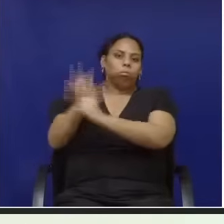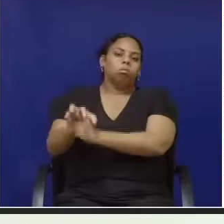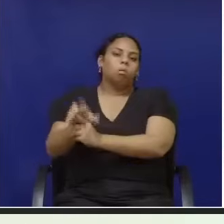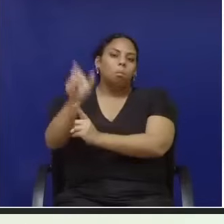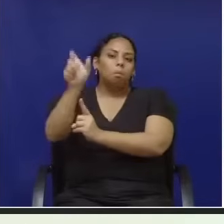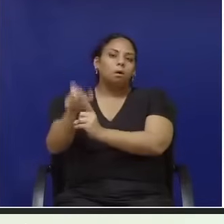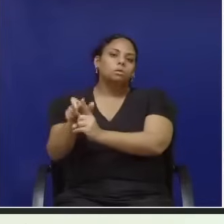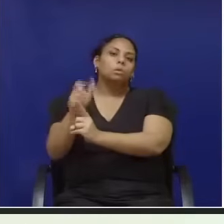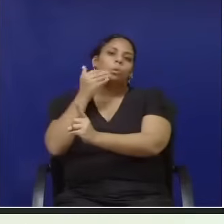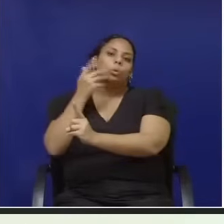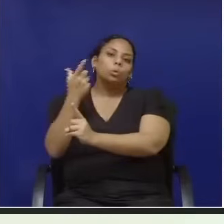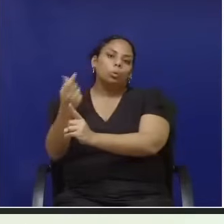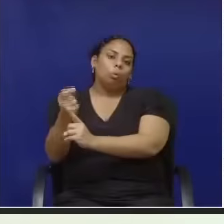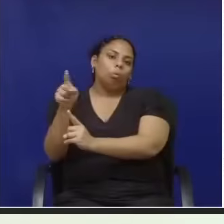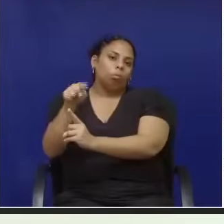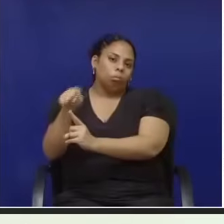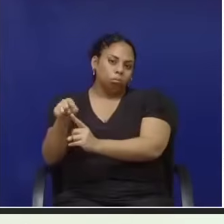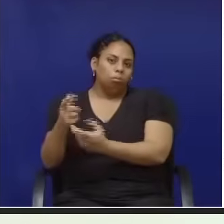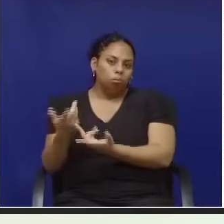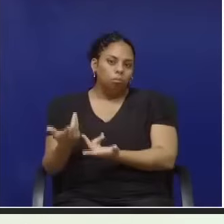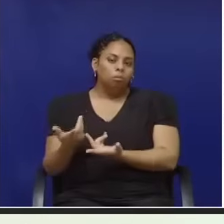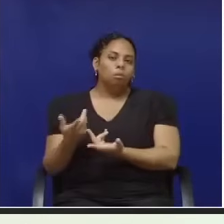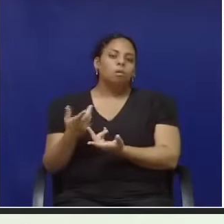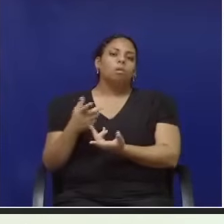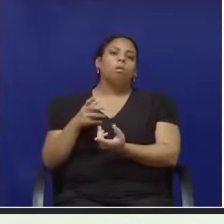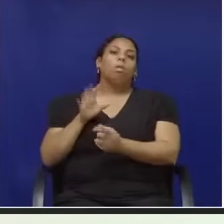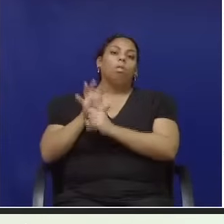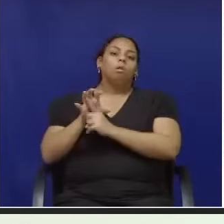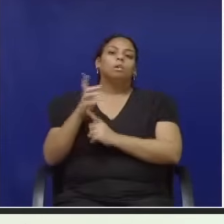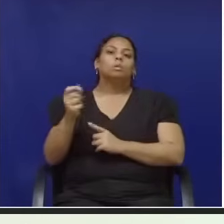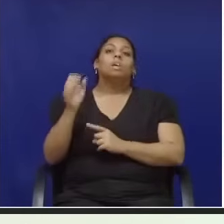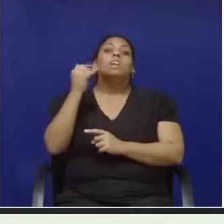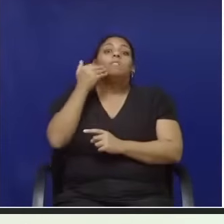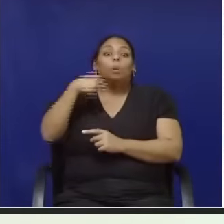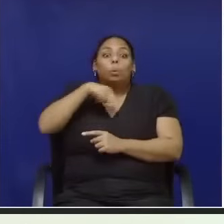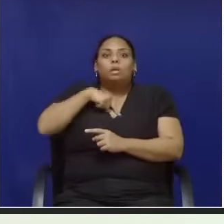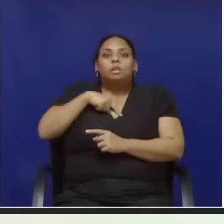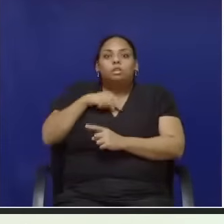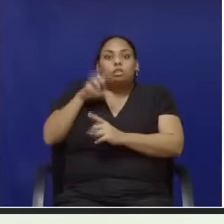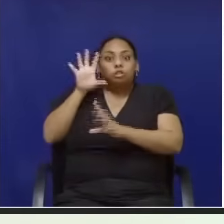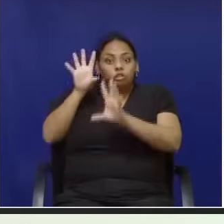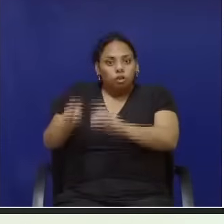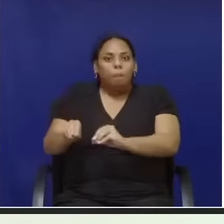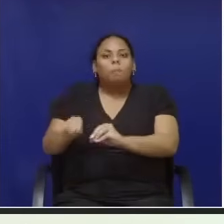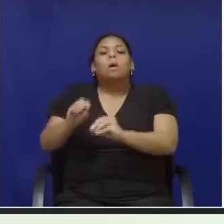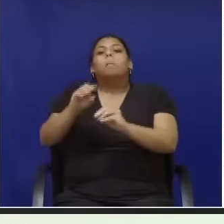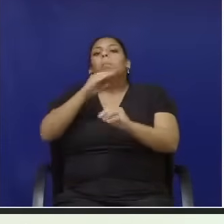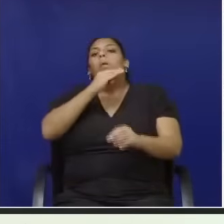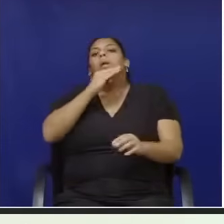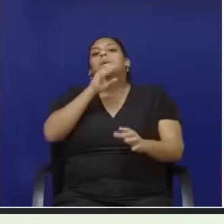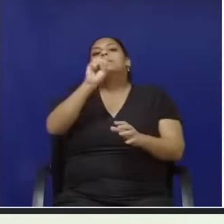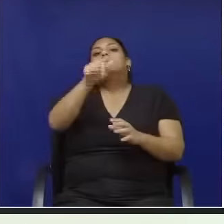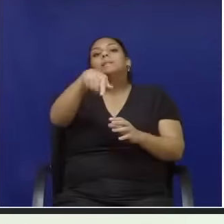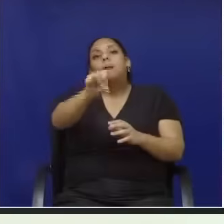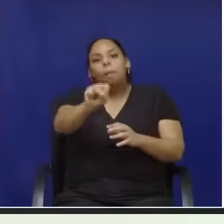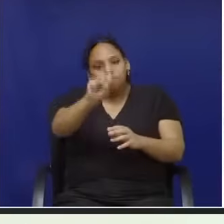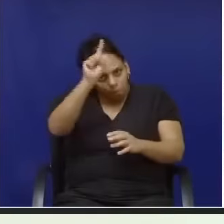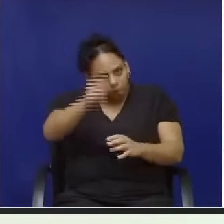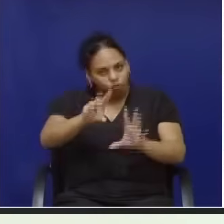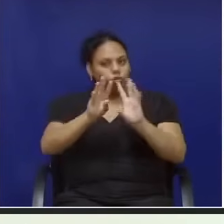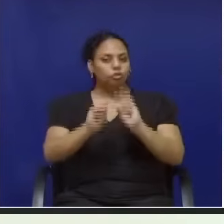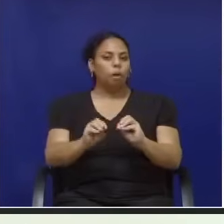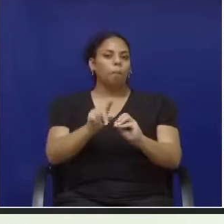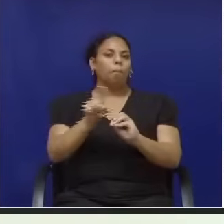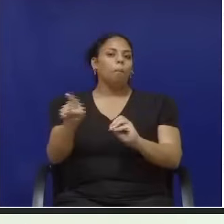And that is, if we are to stop that, SAPS must do their work. Where